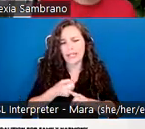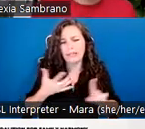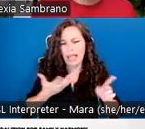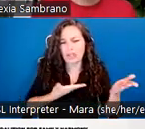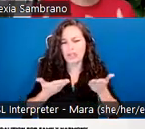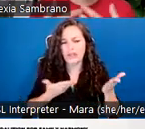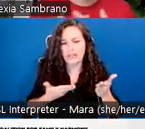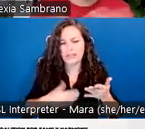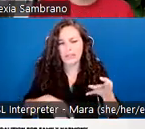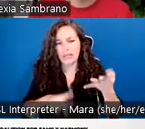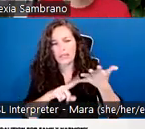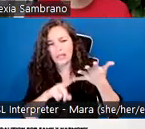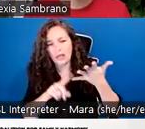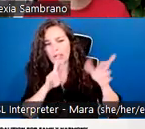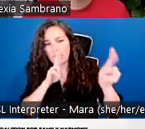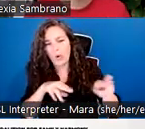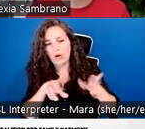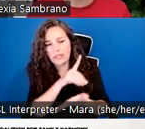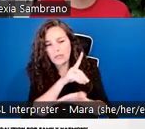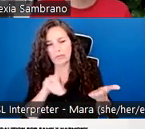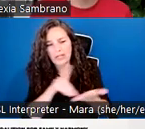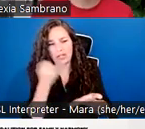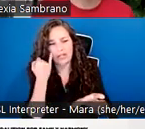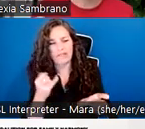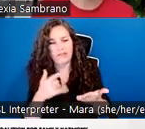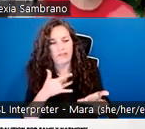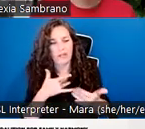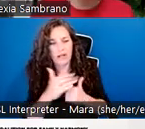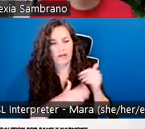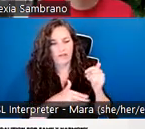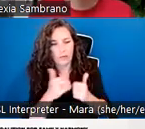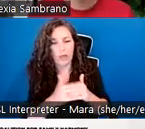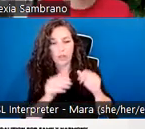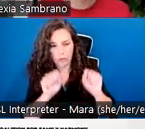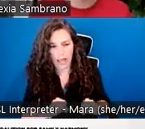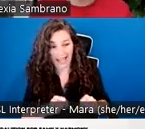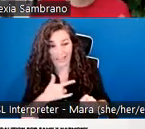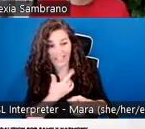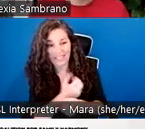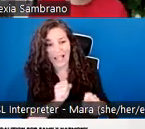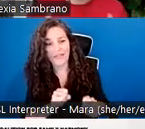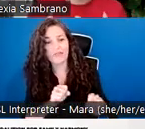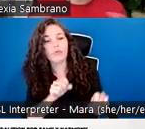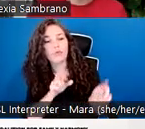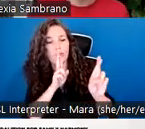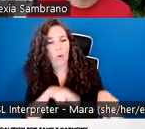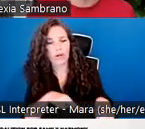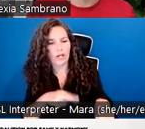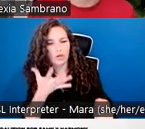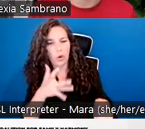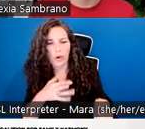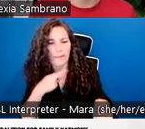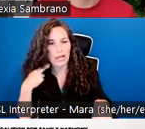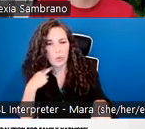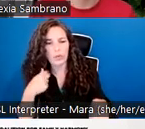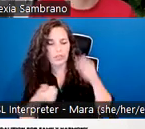report discrimination whenever possible, whenever you feel comfortable doing so and you feel safe doing so. Right? We never want to put anyone at risk, but